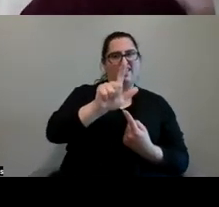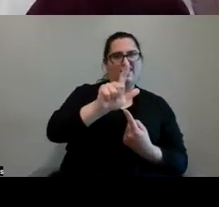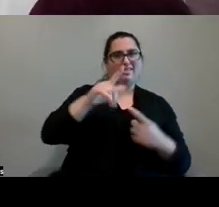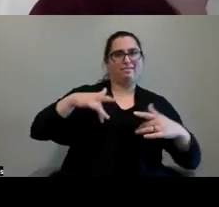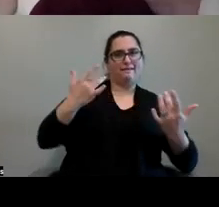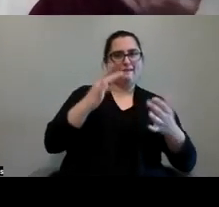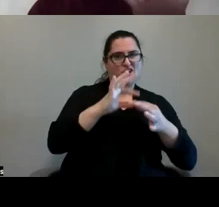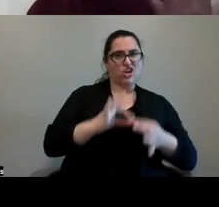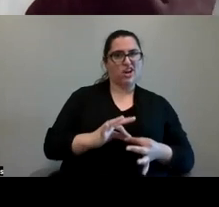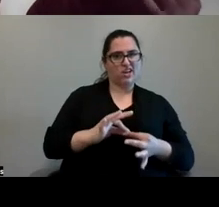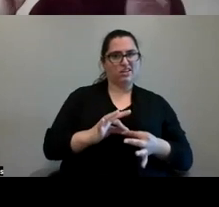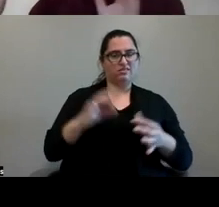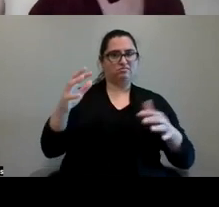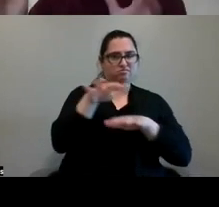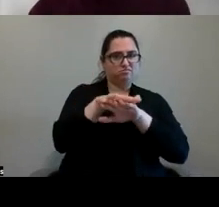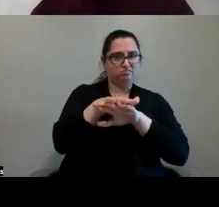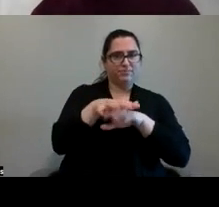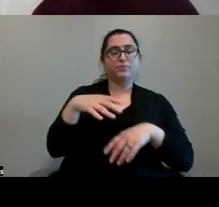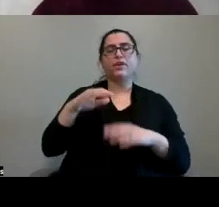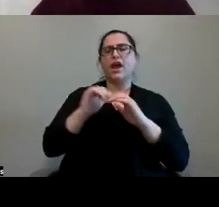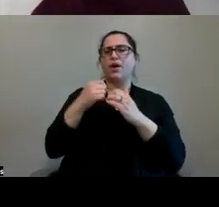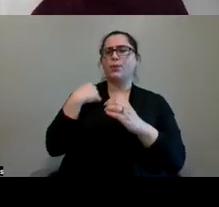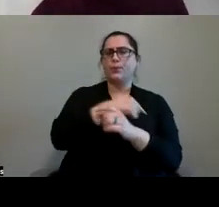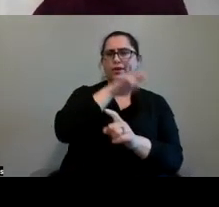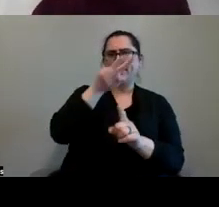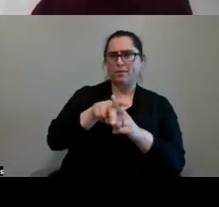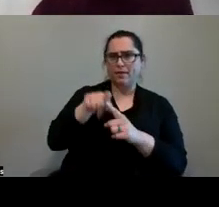The way we're applying these models is actually quite simple.